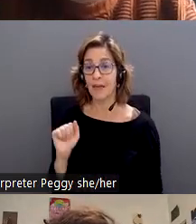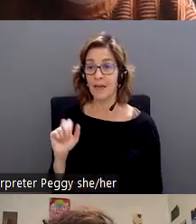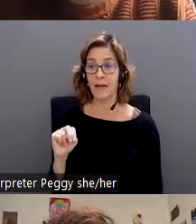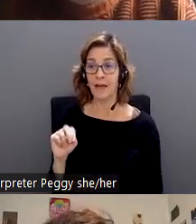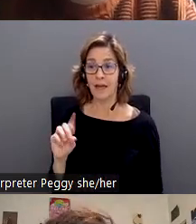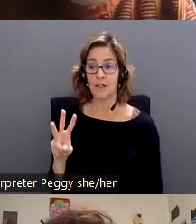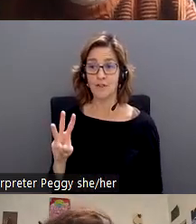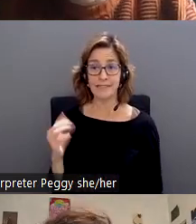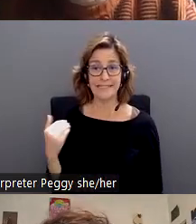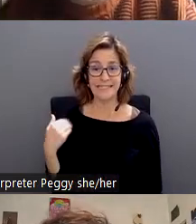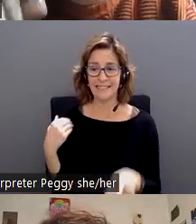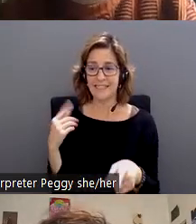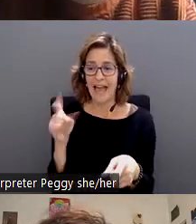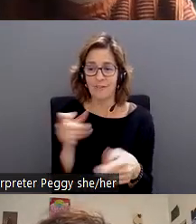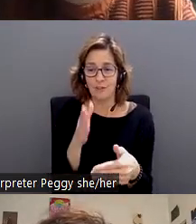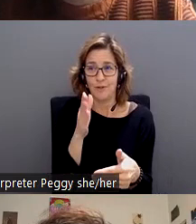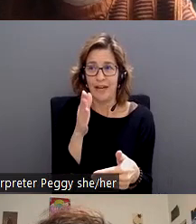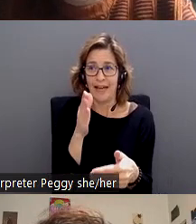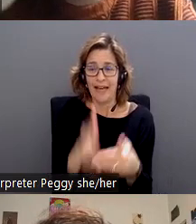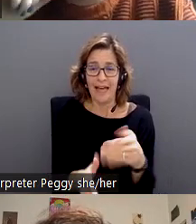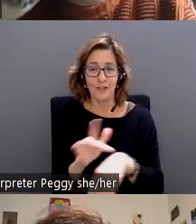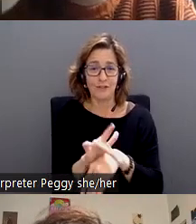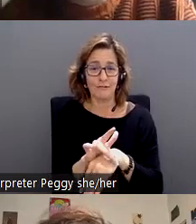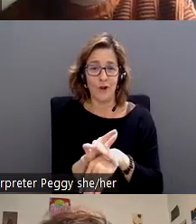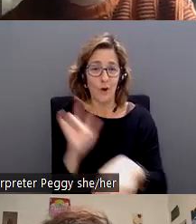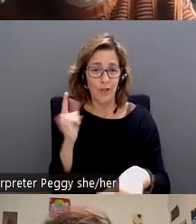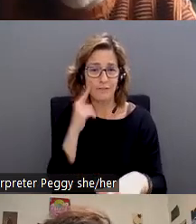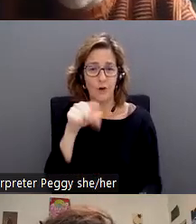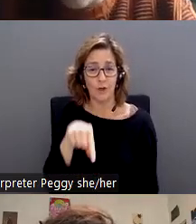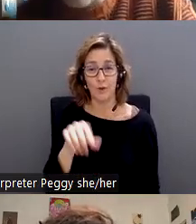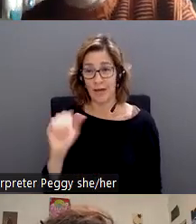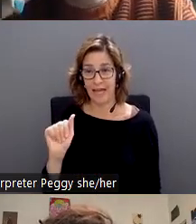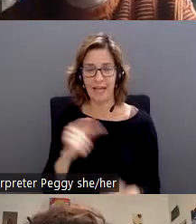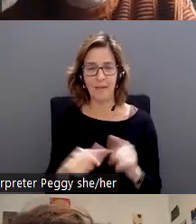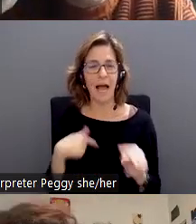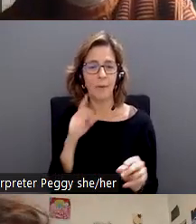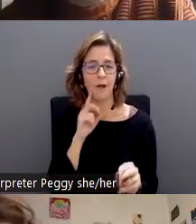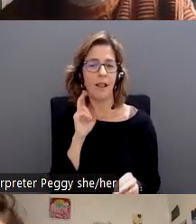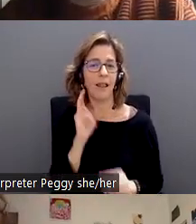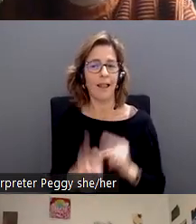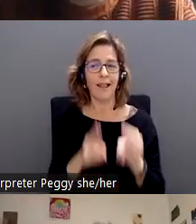going to have to end a little bit earlier to get to Q&A. So I'm going to try and just rush a little bit.